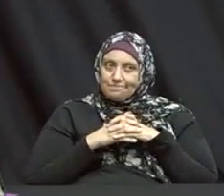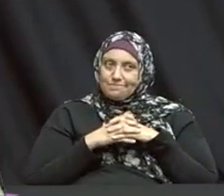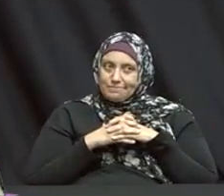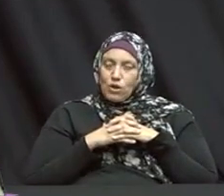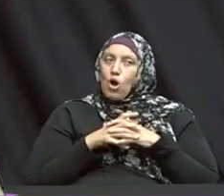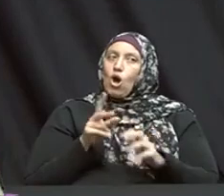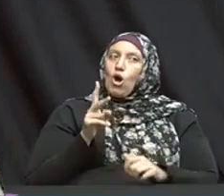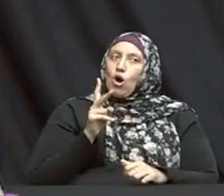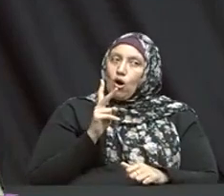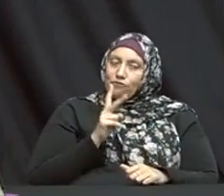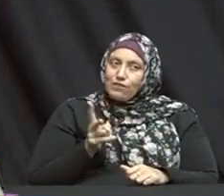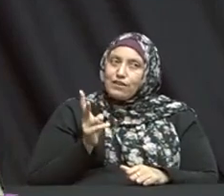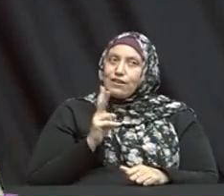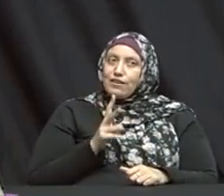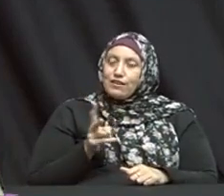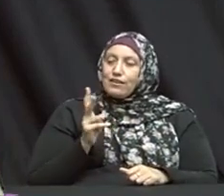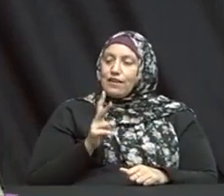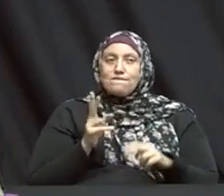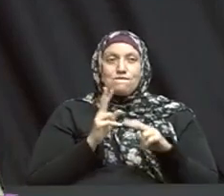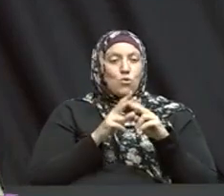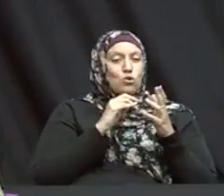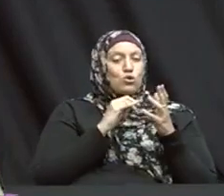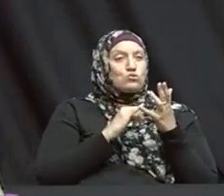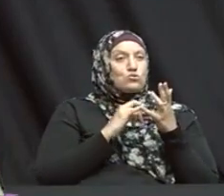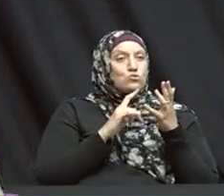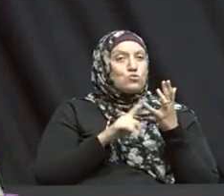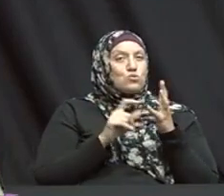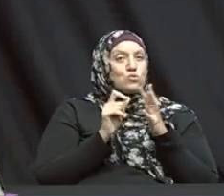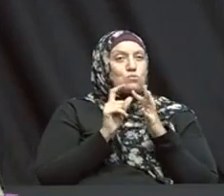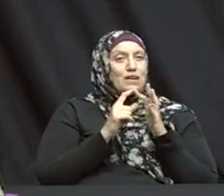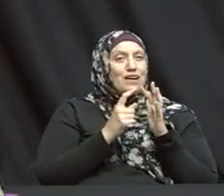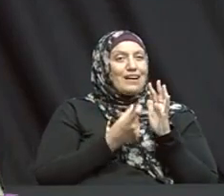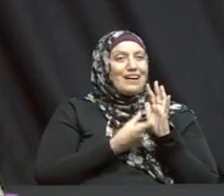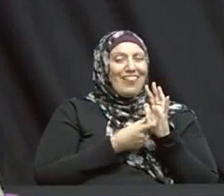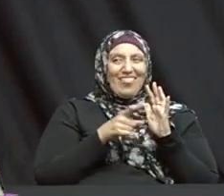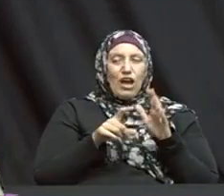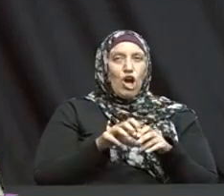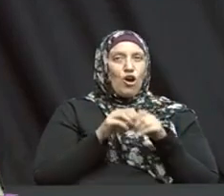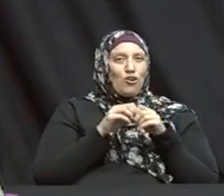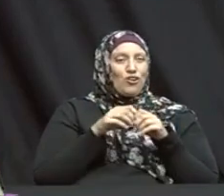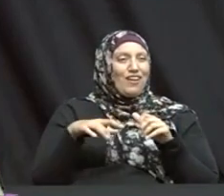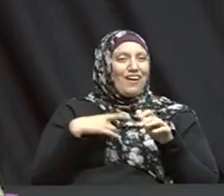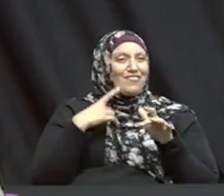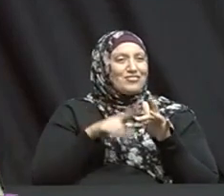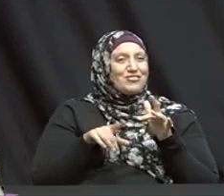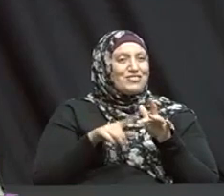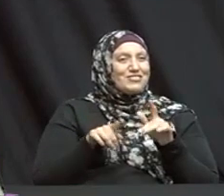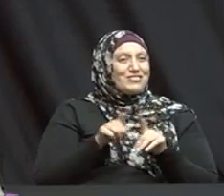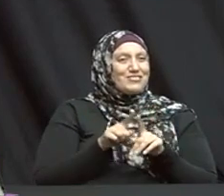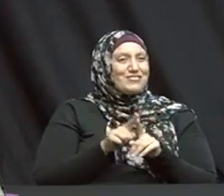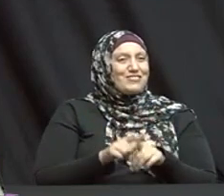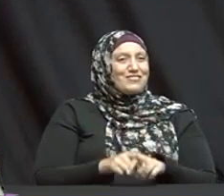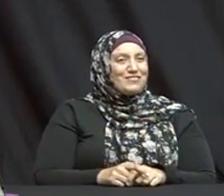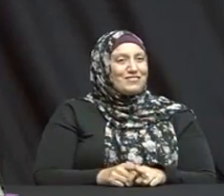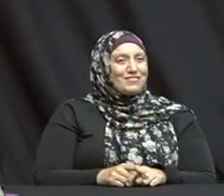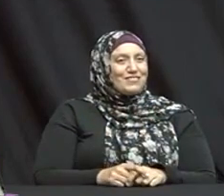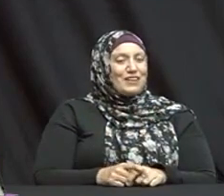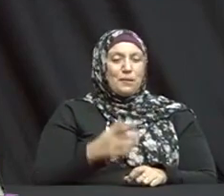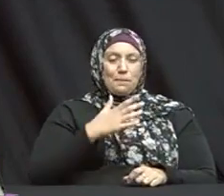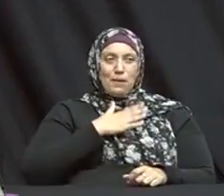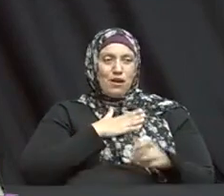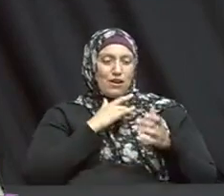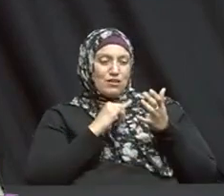for superannuation funds to be the owner of life insurance policies. So you have your superannuation fund, you contribute towards it, and it's the one